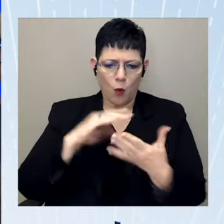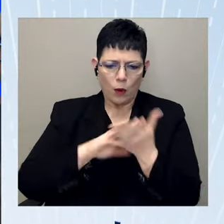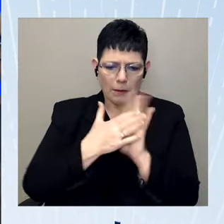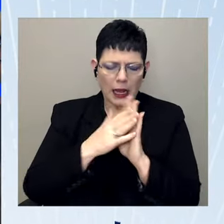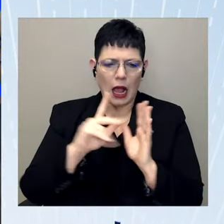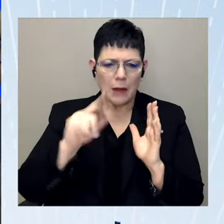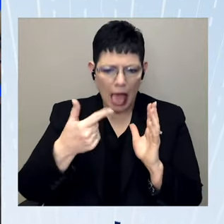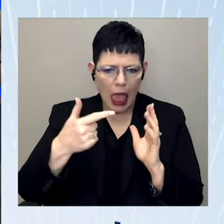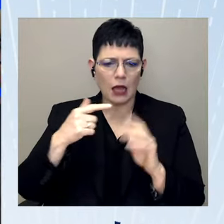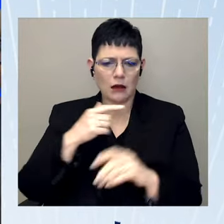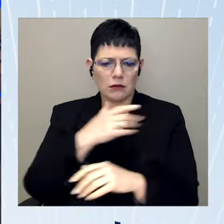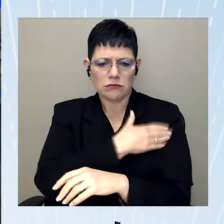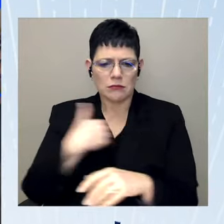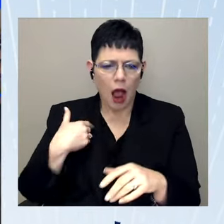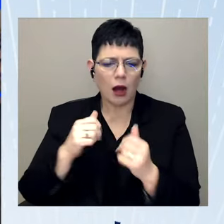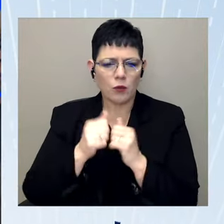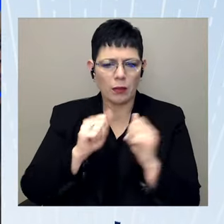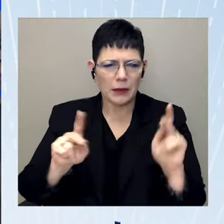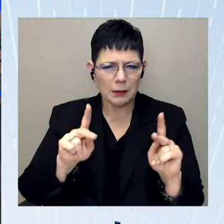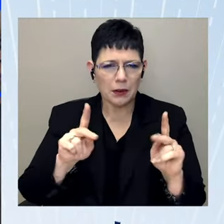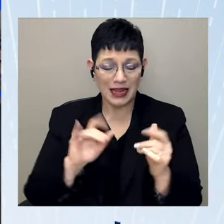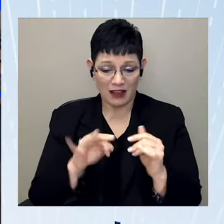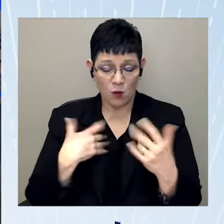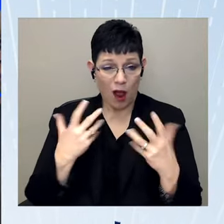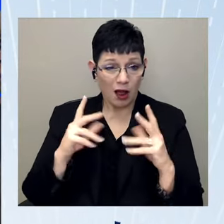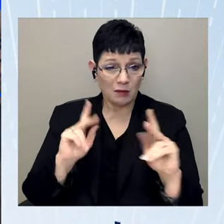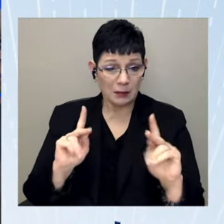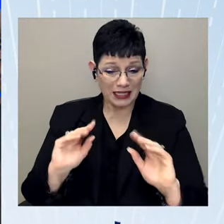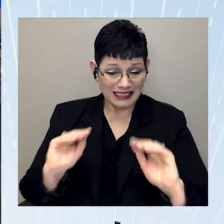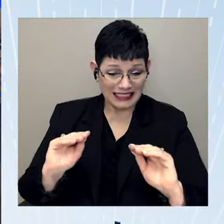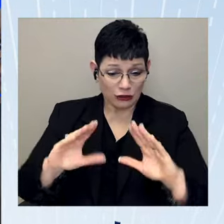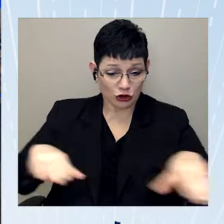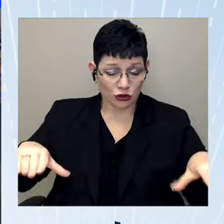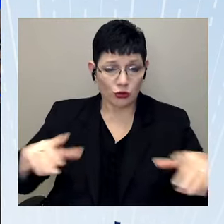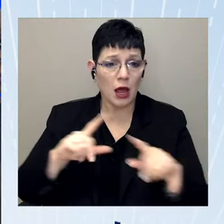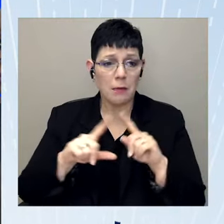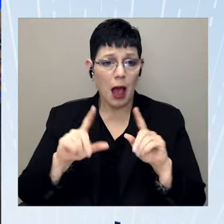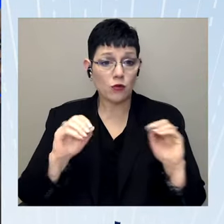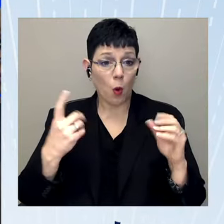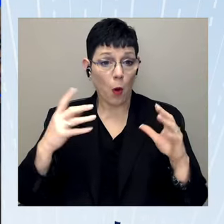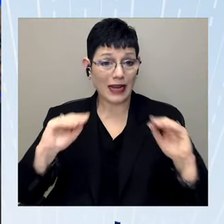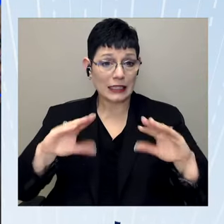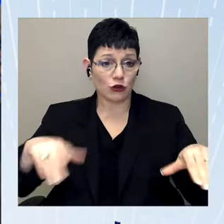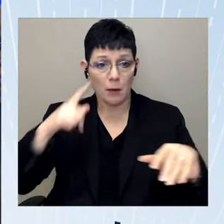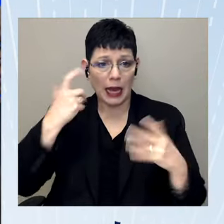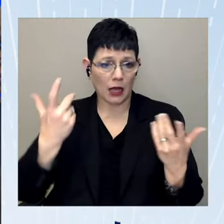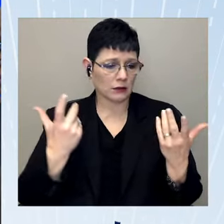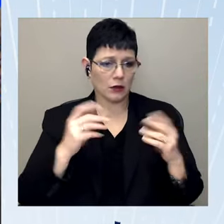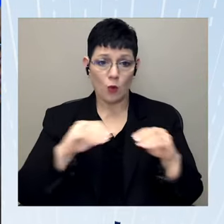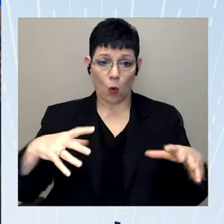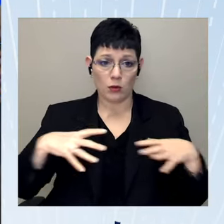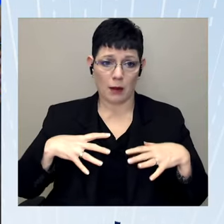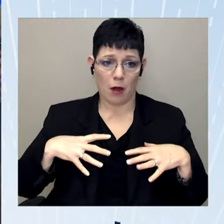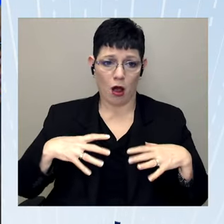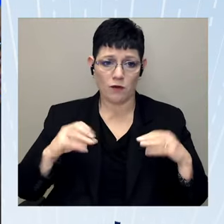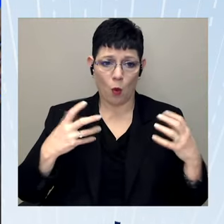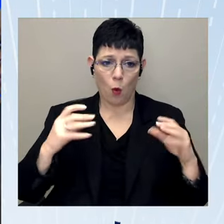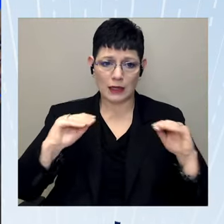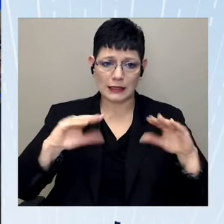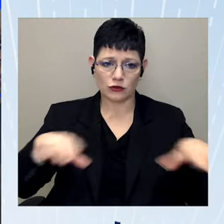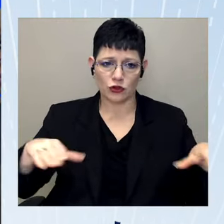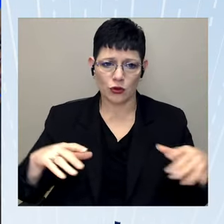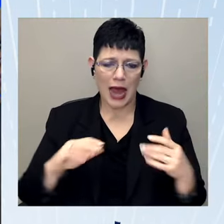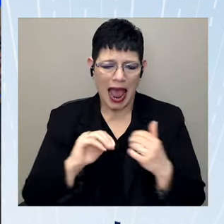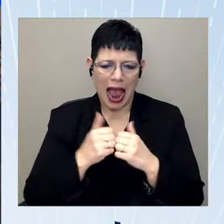legs, where we needed people to teach the children, and no one wanted to do it because you can't get time off. So when do we decide